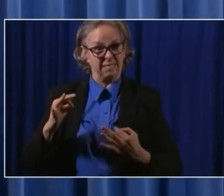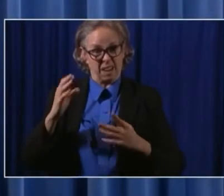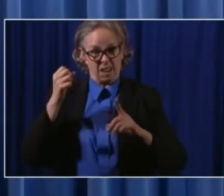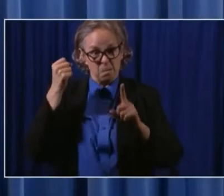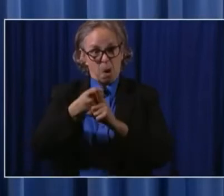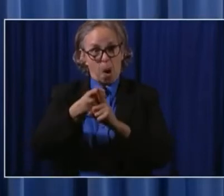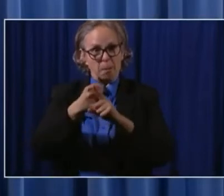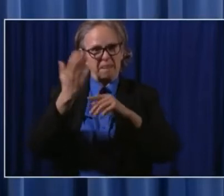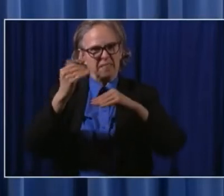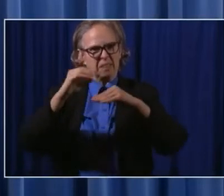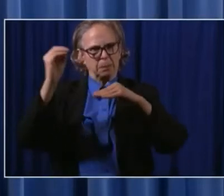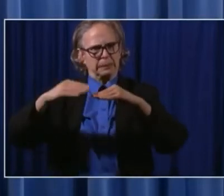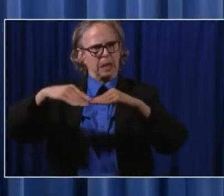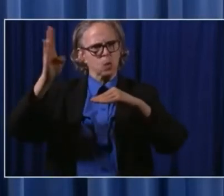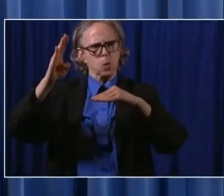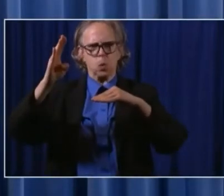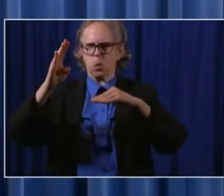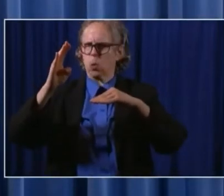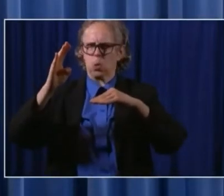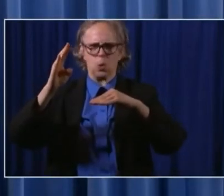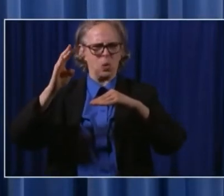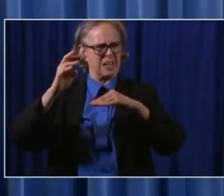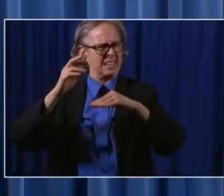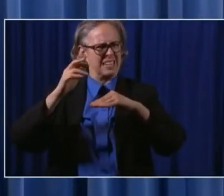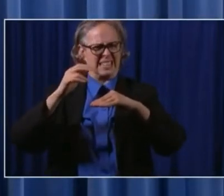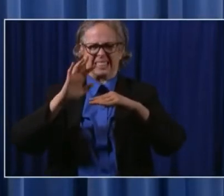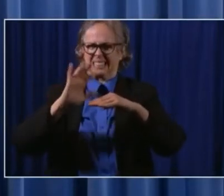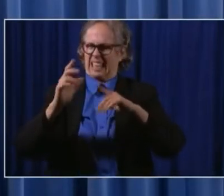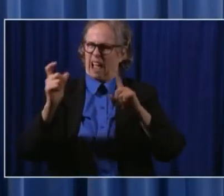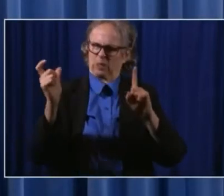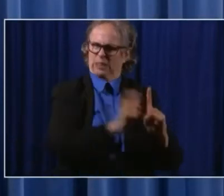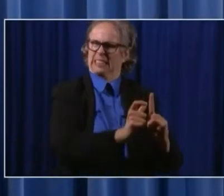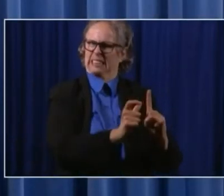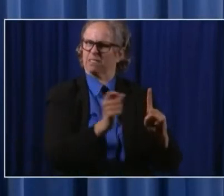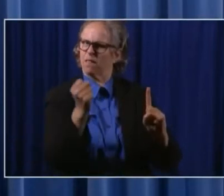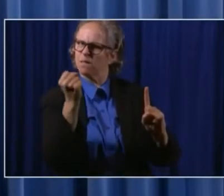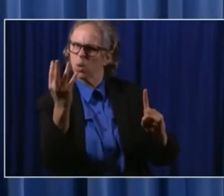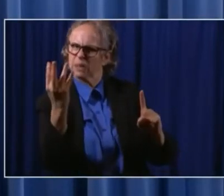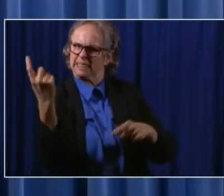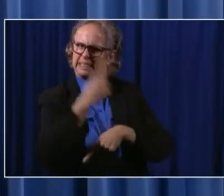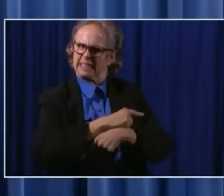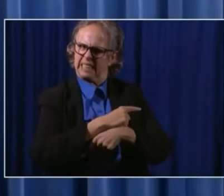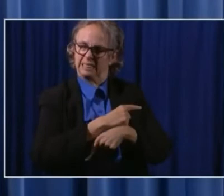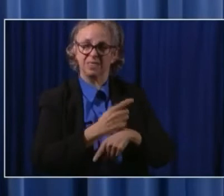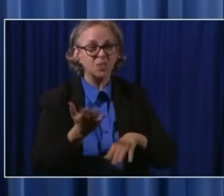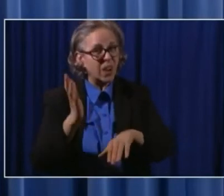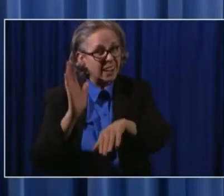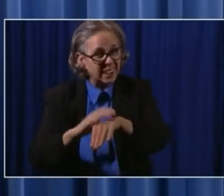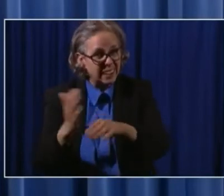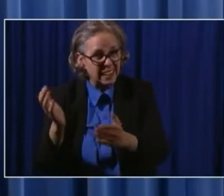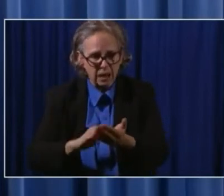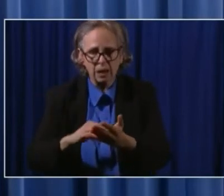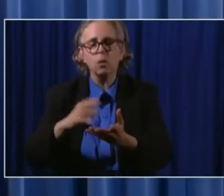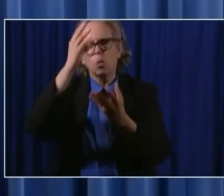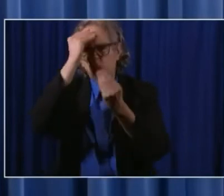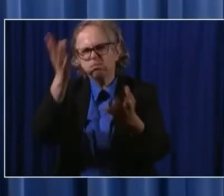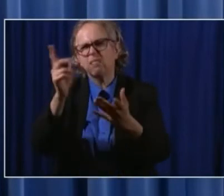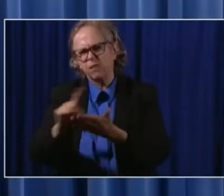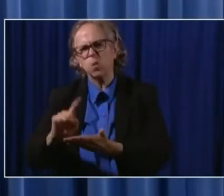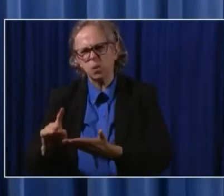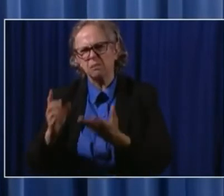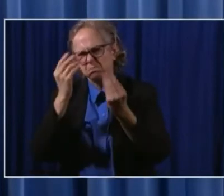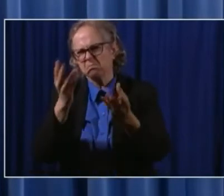on a 7-day rolling average. We will update the list of states weekly. The list today includes travel to